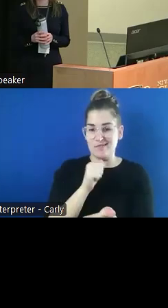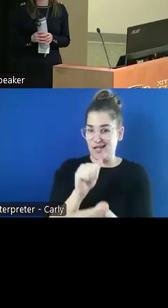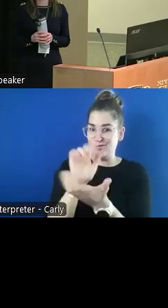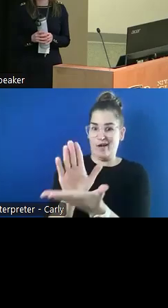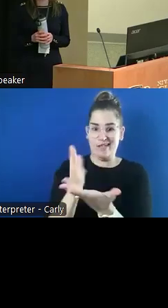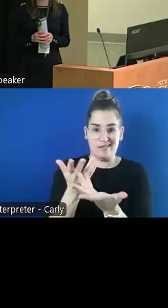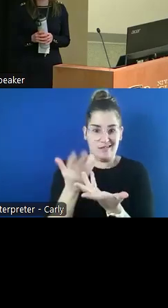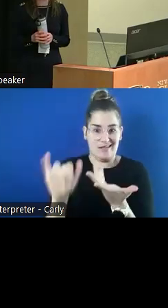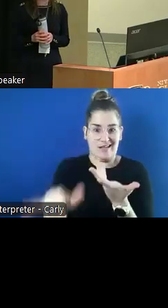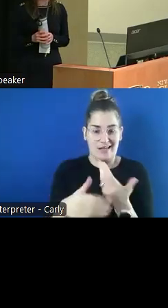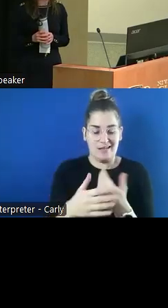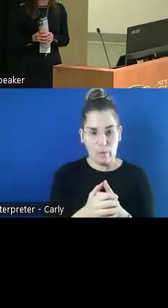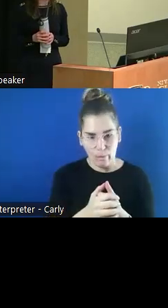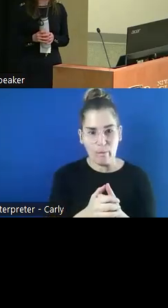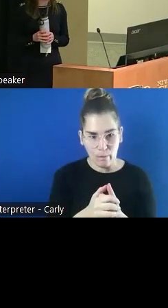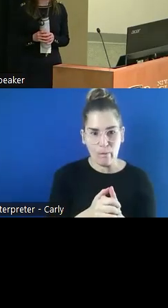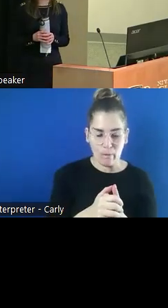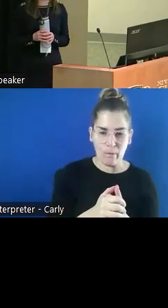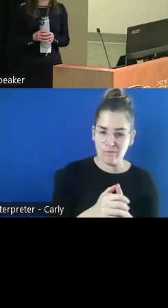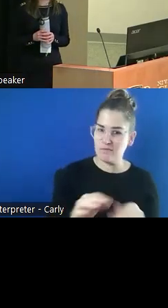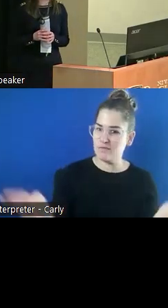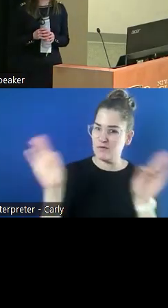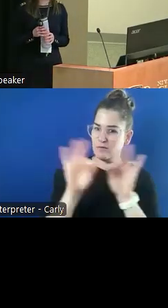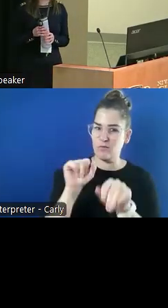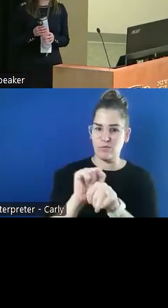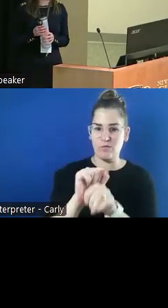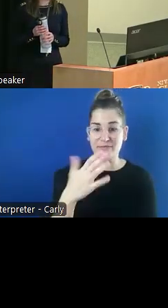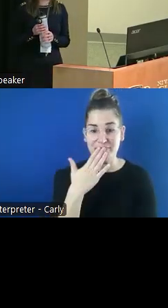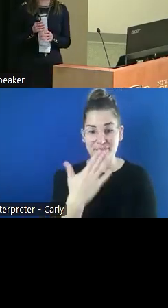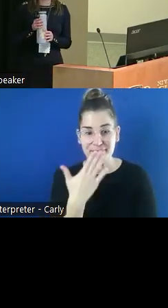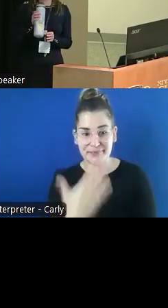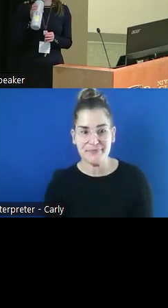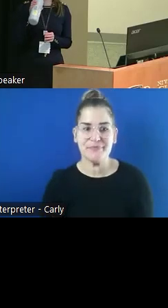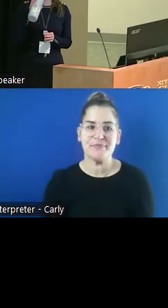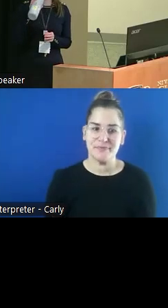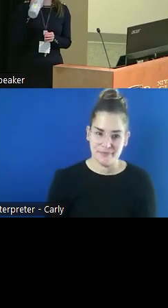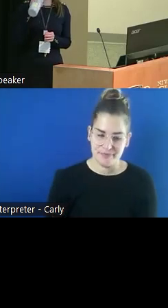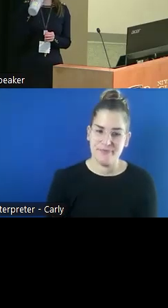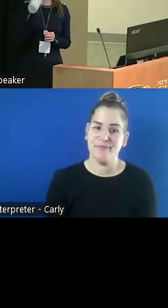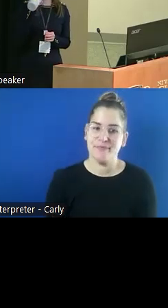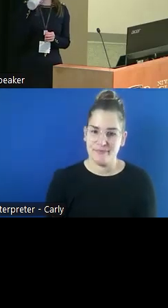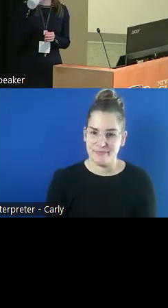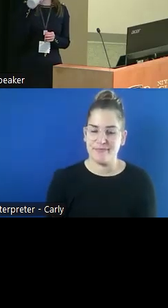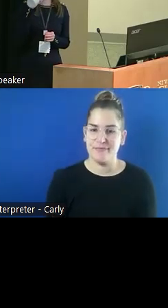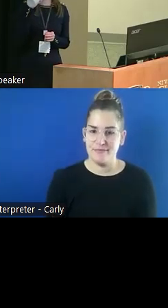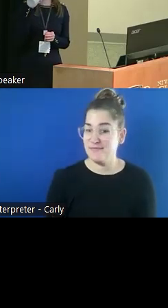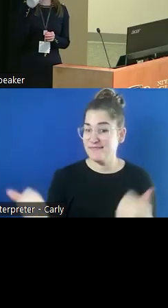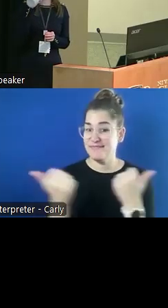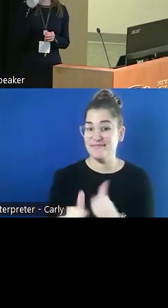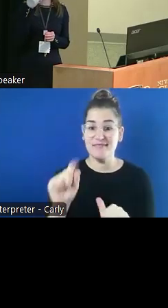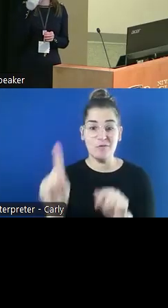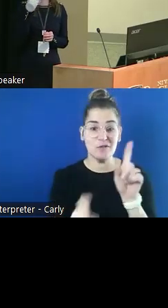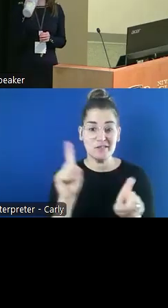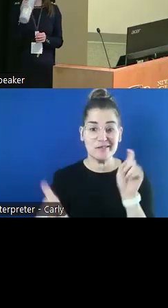anything either. So this is really important work. So thank you. And now I'd like to see if anyone has any questions